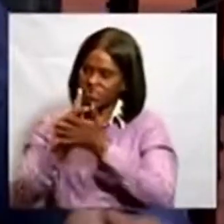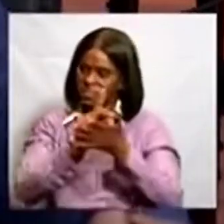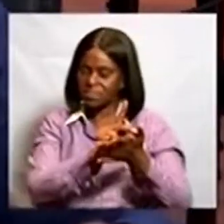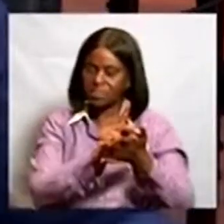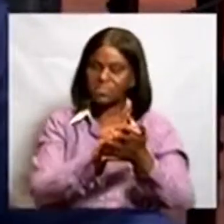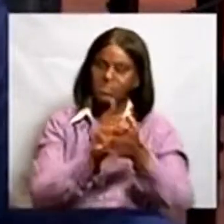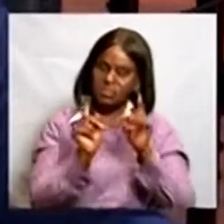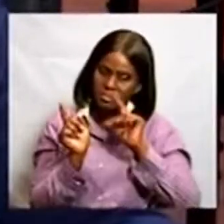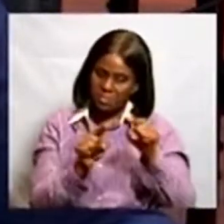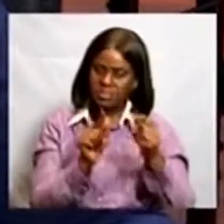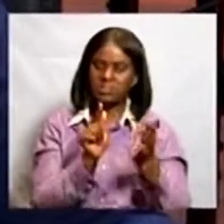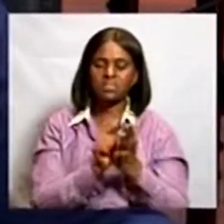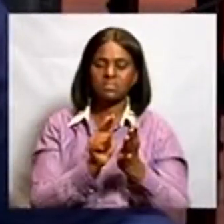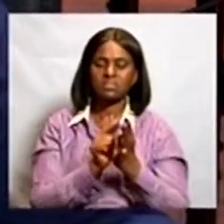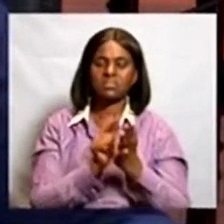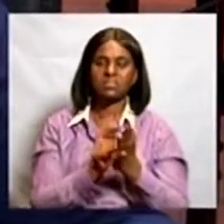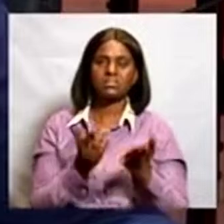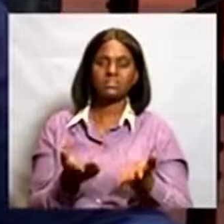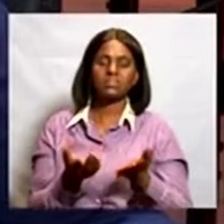to Lusaka